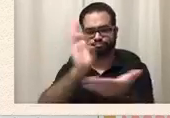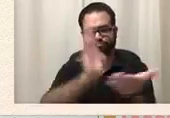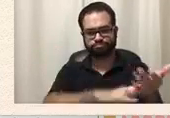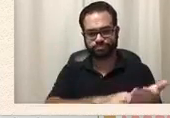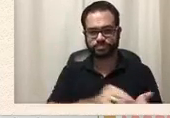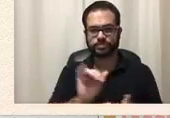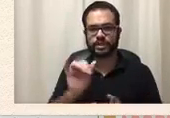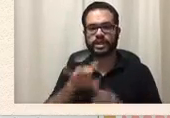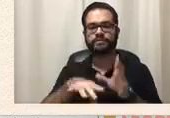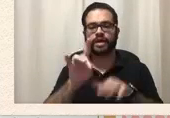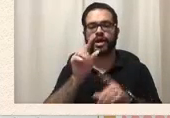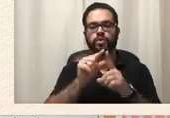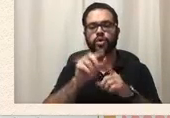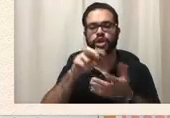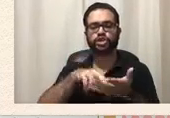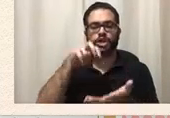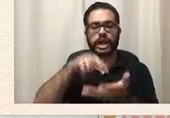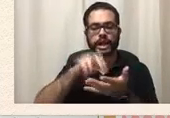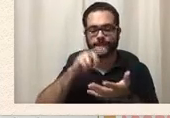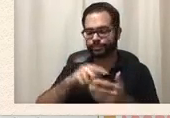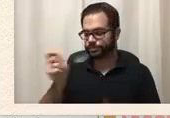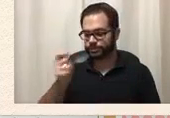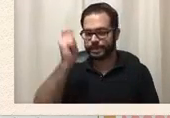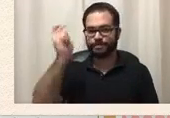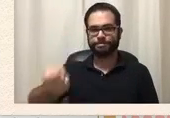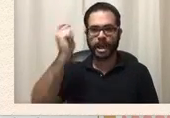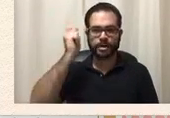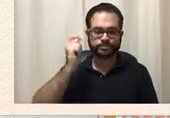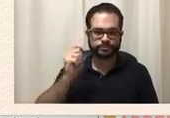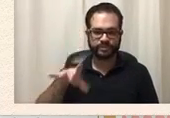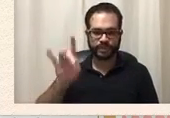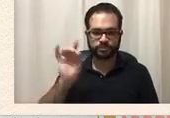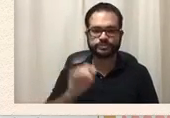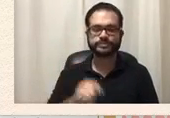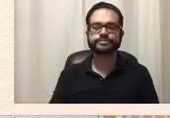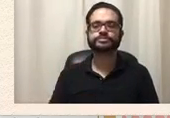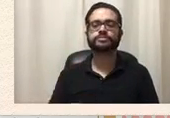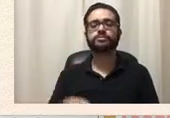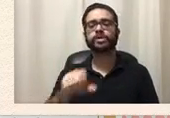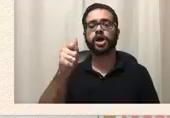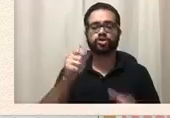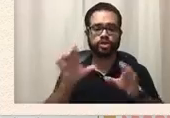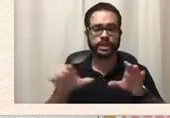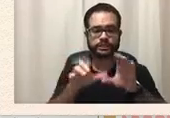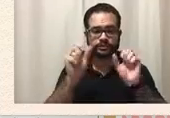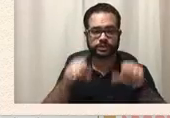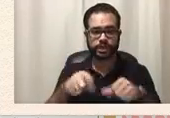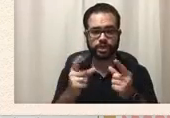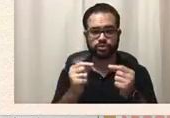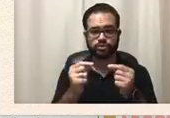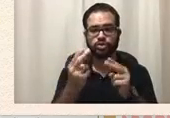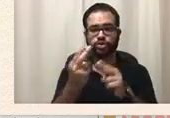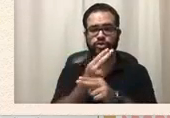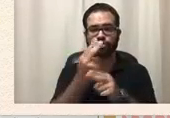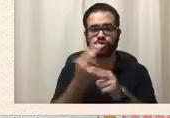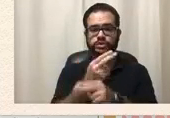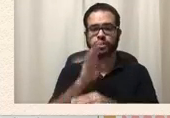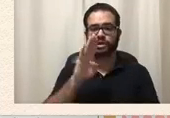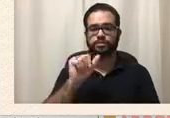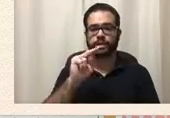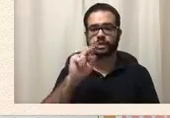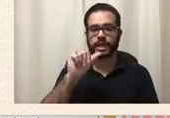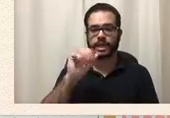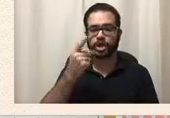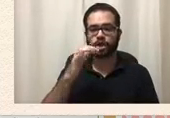child can swat it. Another activity you can do is using bananagram tile letters, put them in a recycle bin or